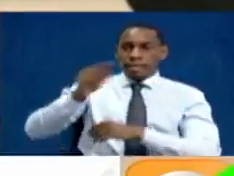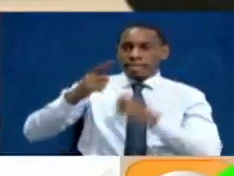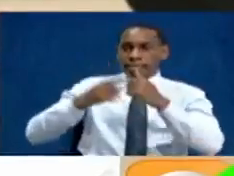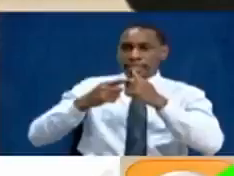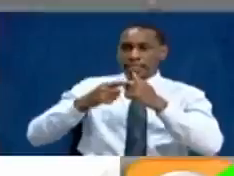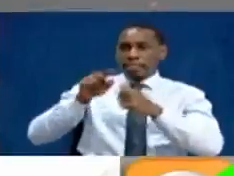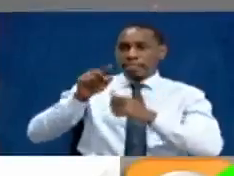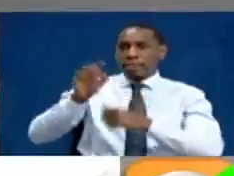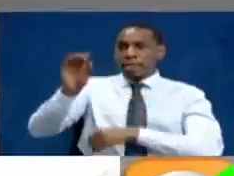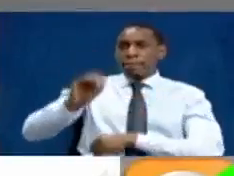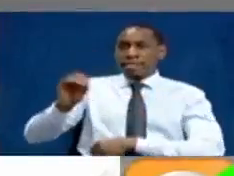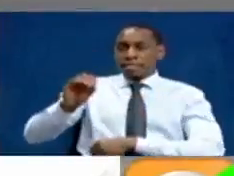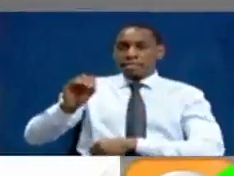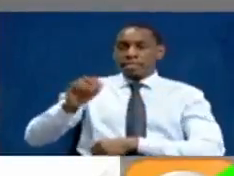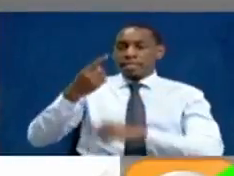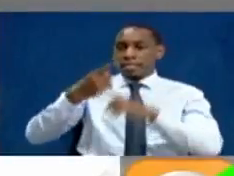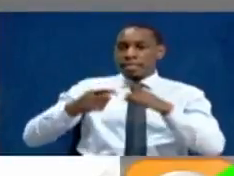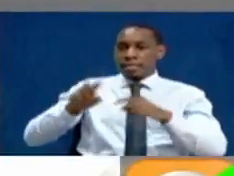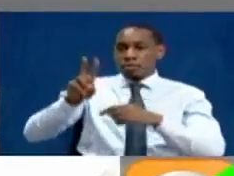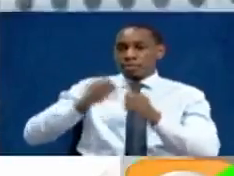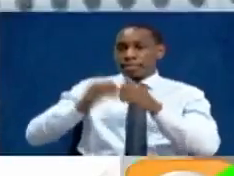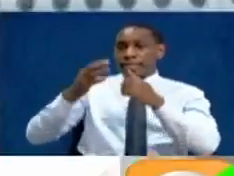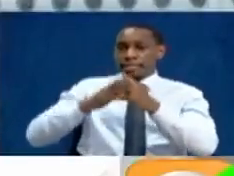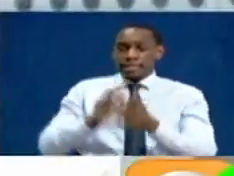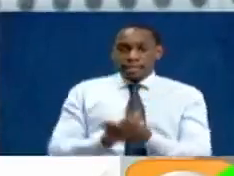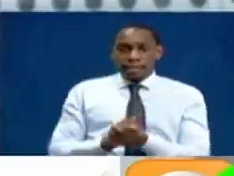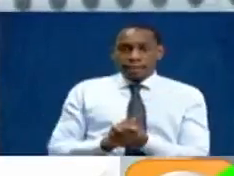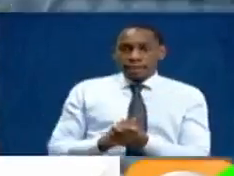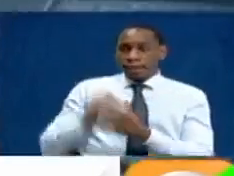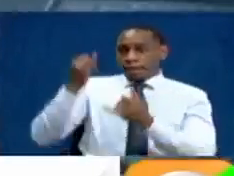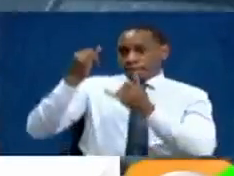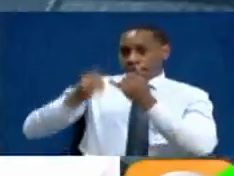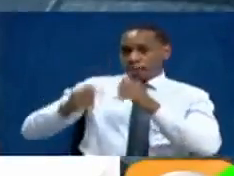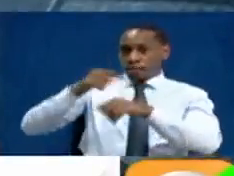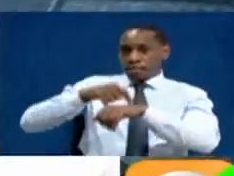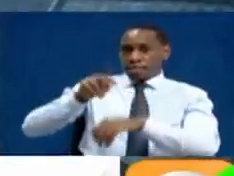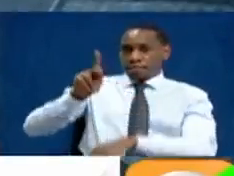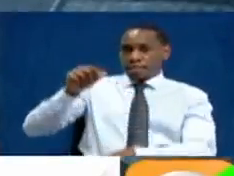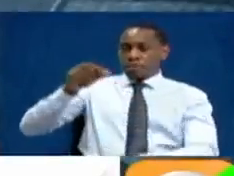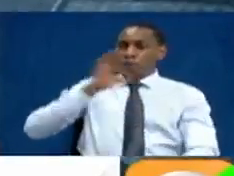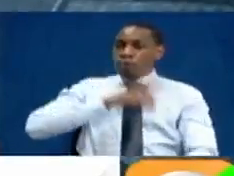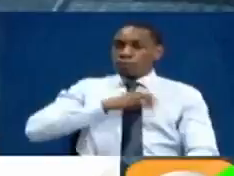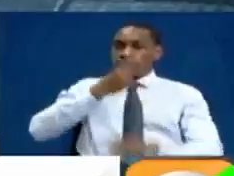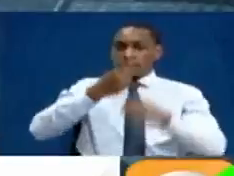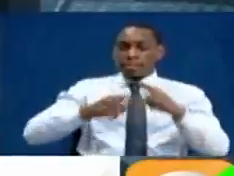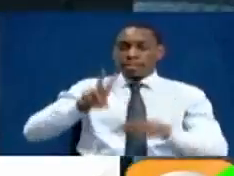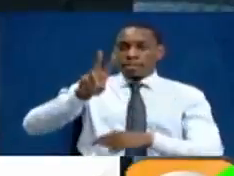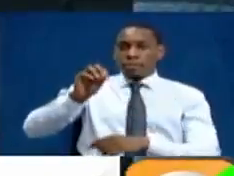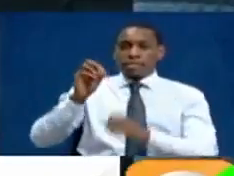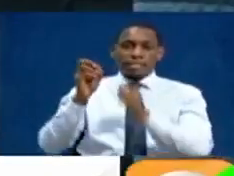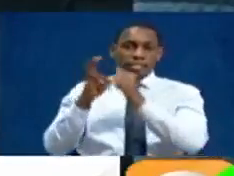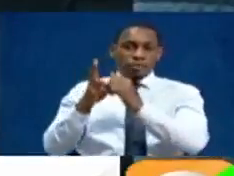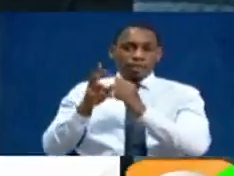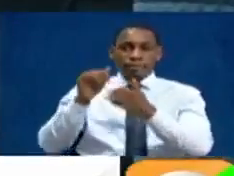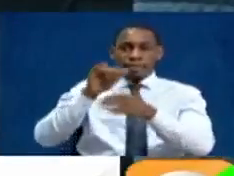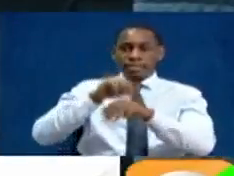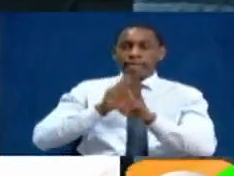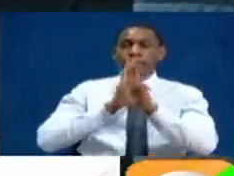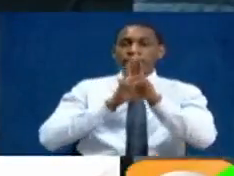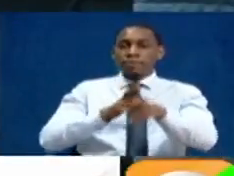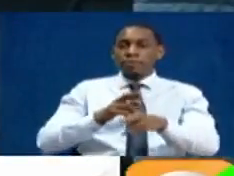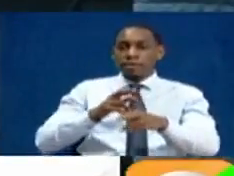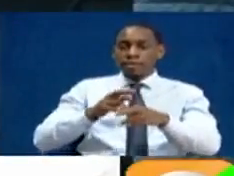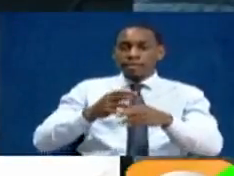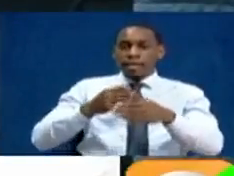5.1 million in 2019. The last time Kenya Airways made a profit was in the year 2012, when it posted